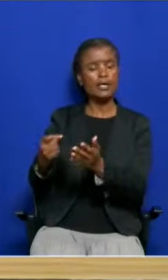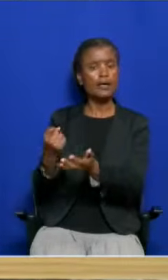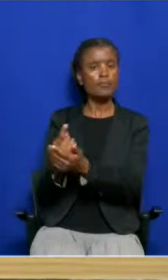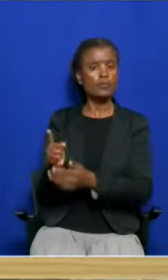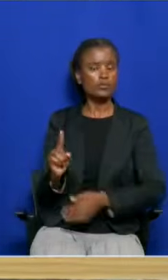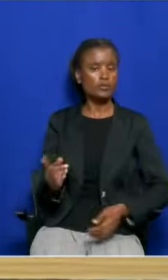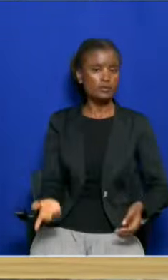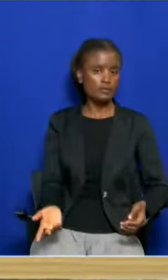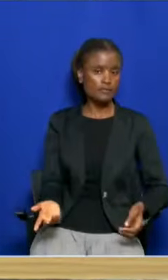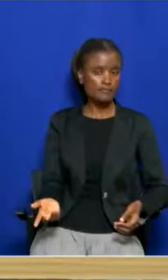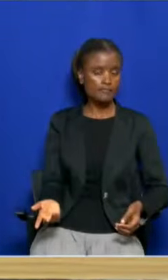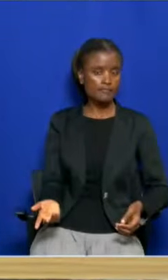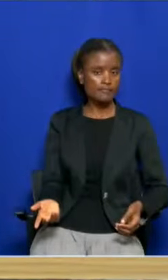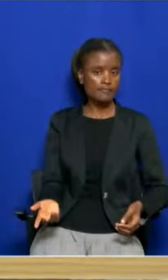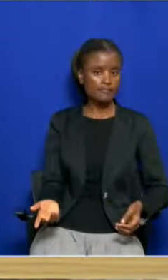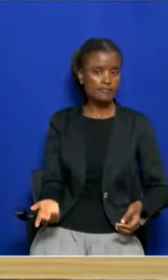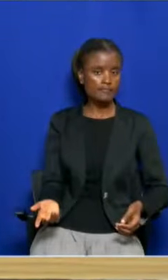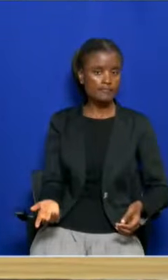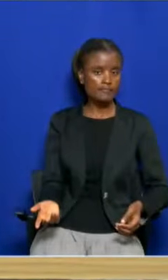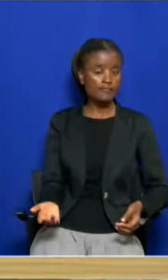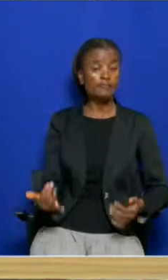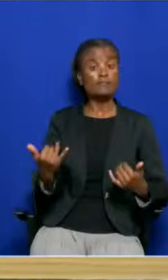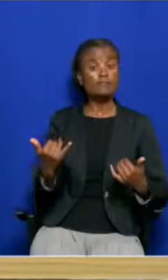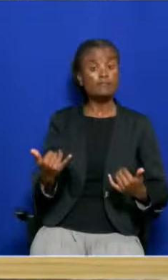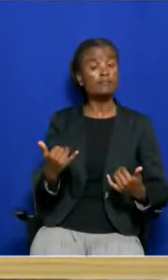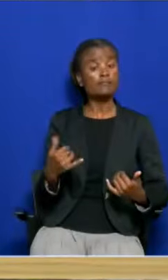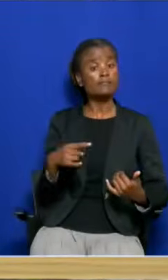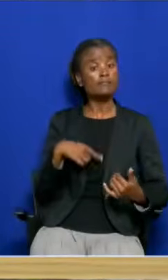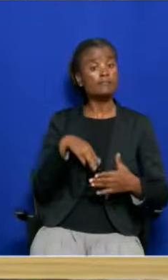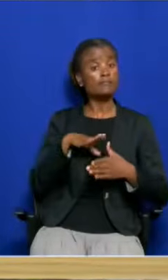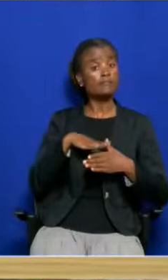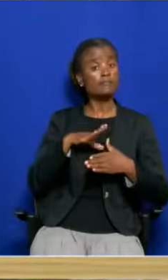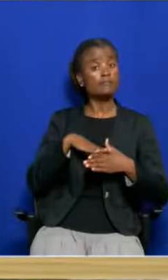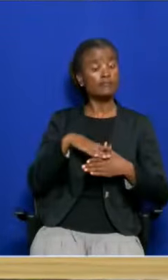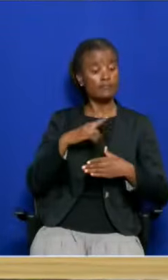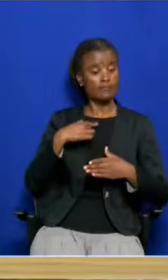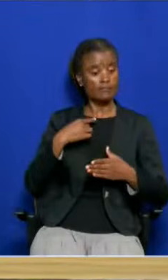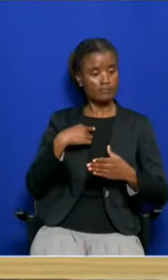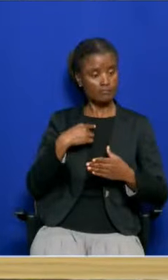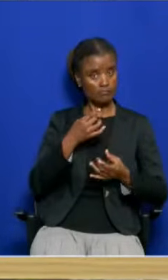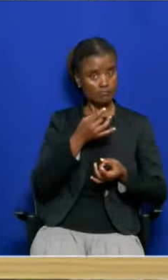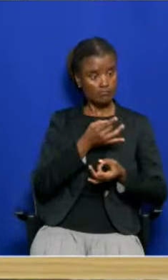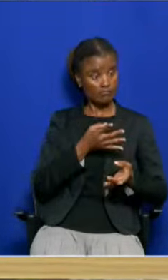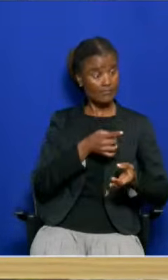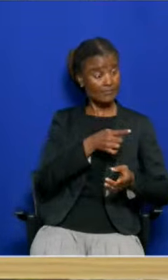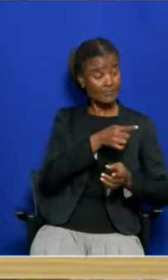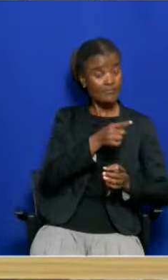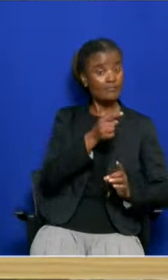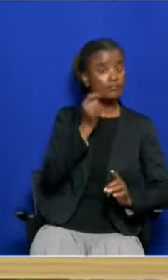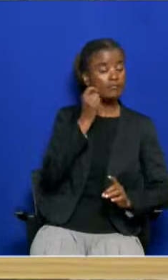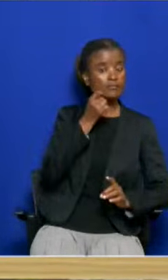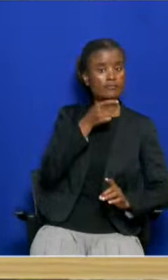to give Mr. Mkhwanazi that, because of he said he is someone that is known.